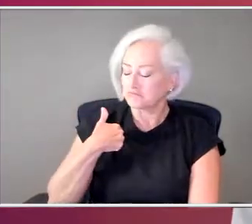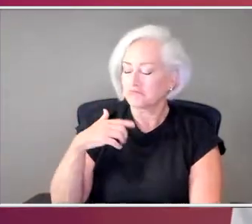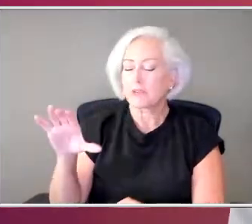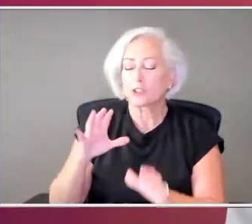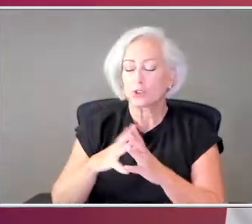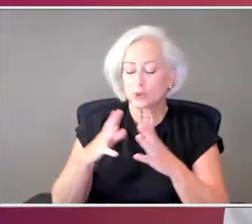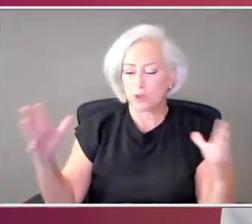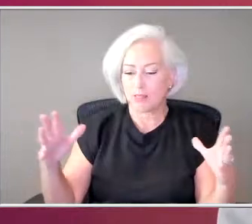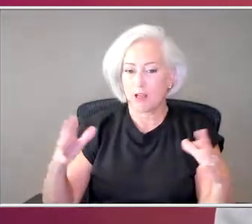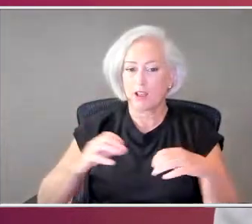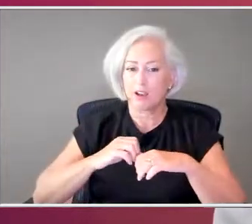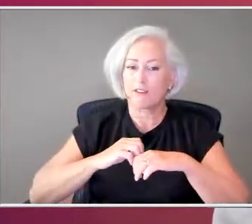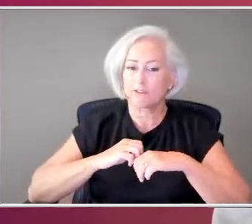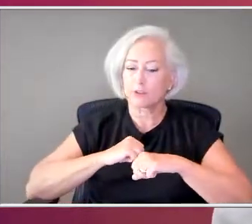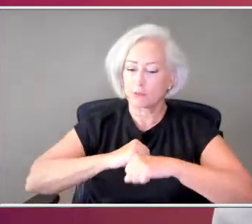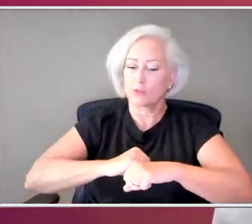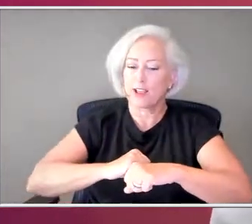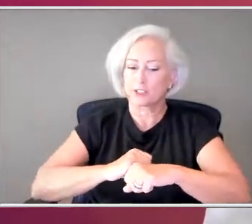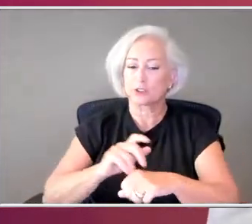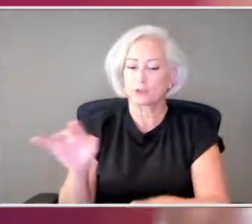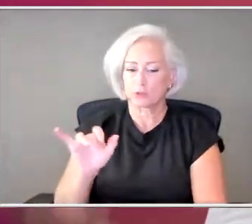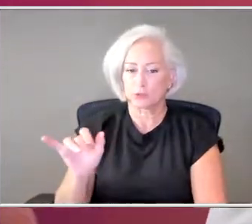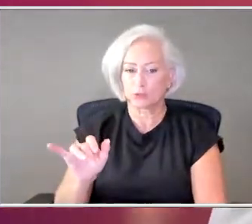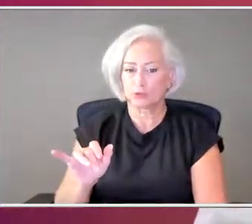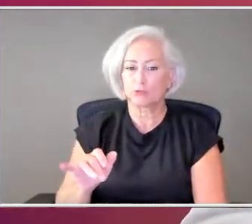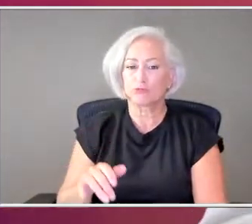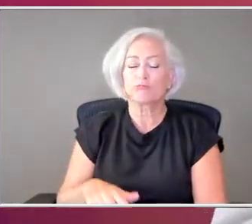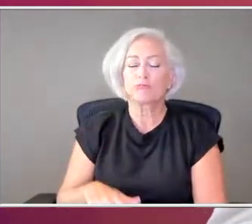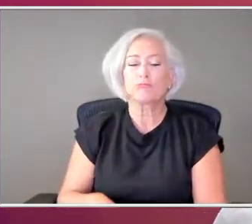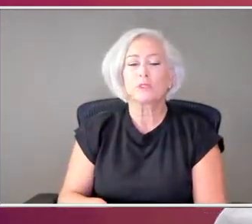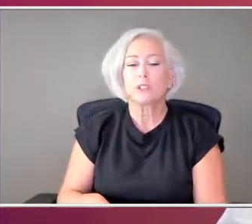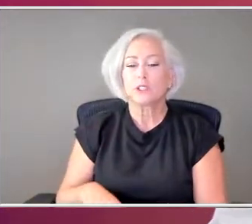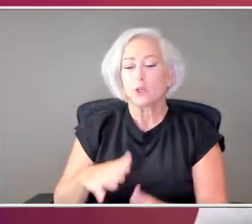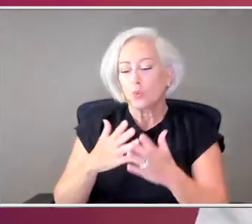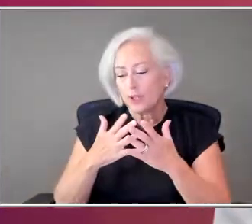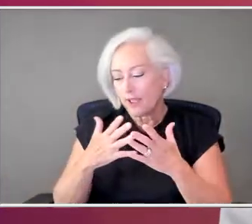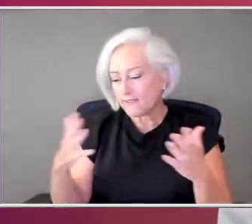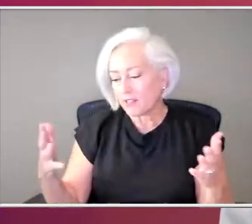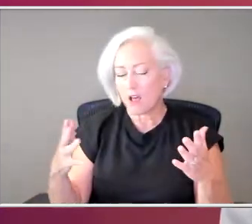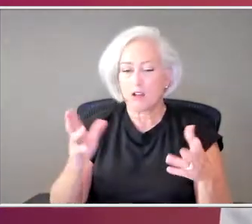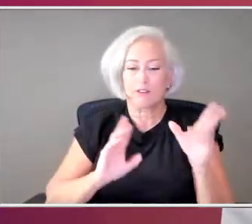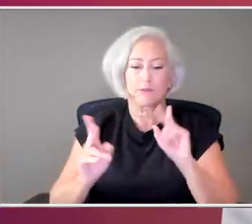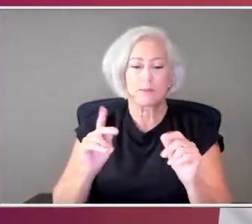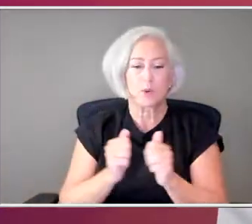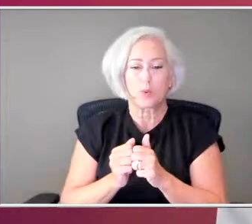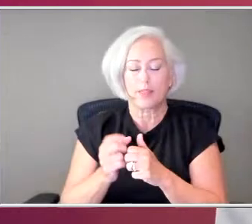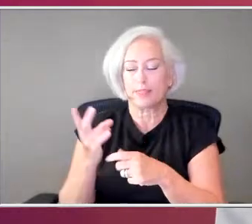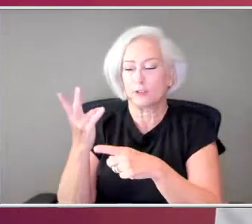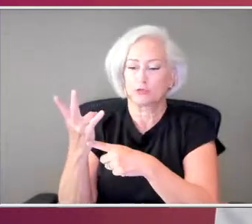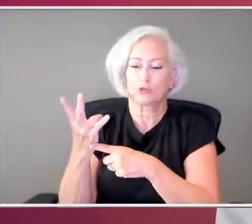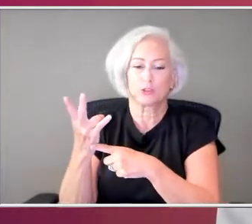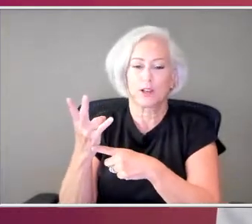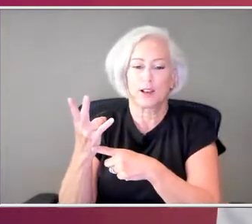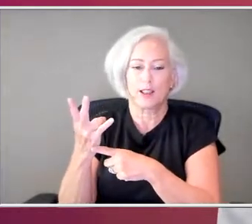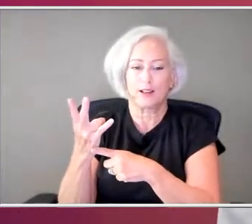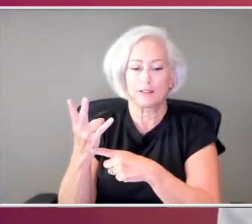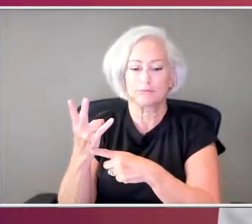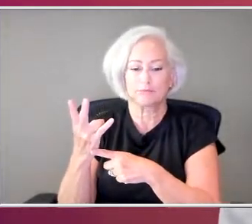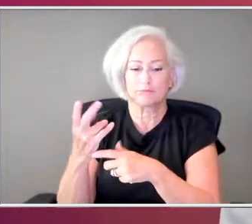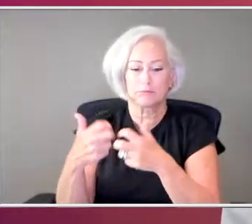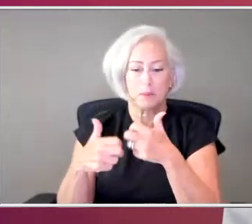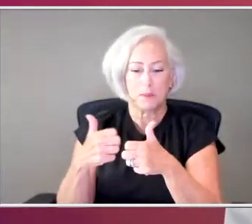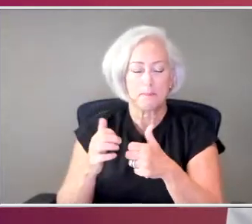stuff as well, and we have a lot of shared patients with genetic mutation populations with the breast doctors. You know, I would just like